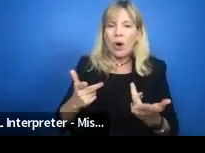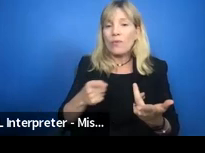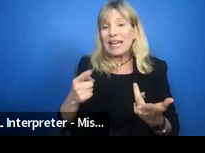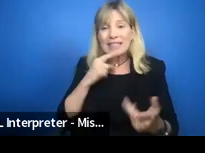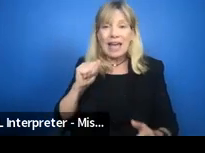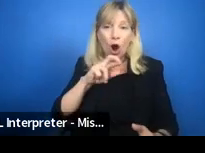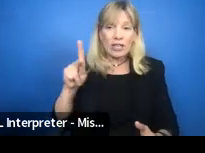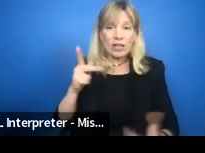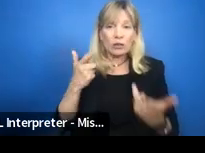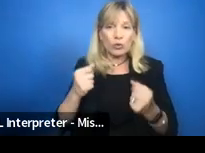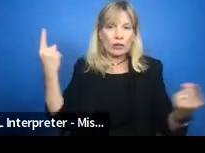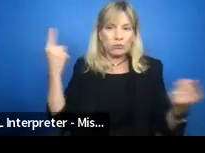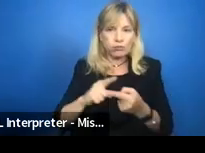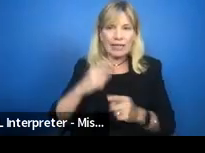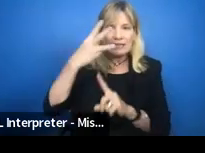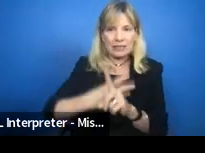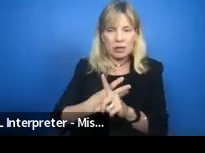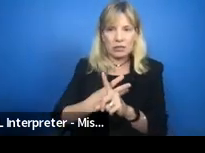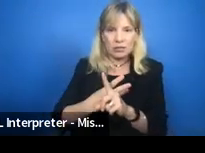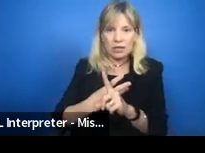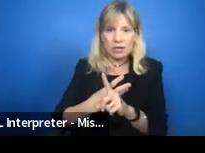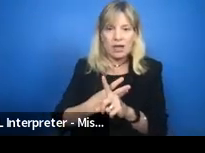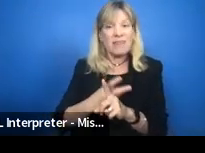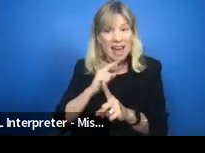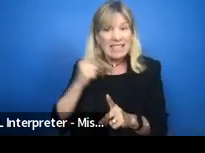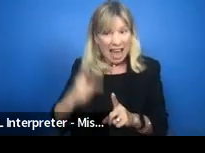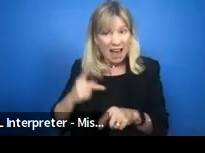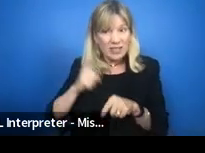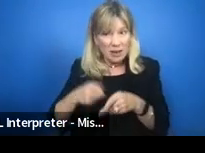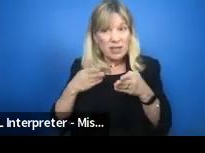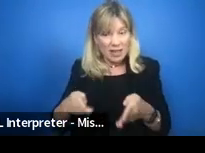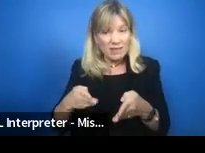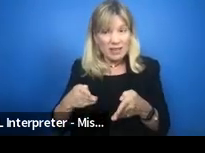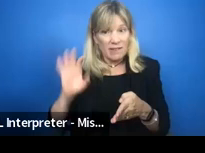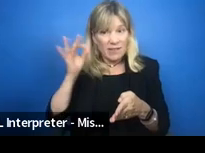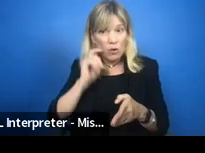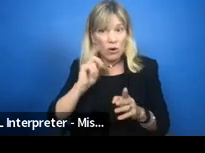done in 6 months, so half the time that's allowed,